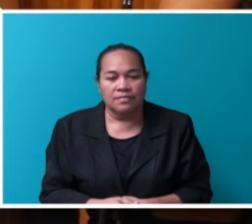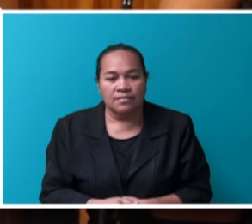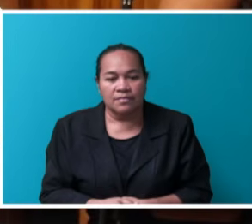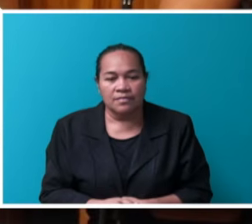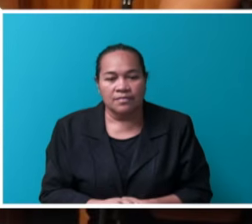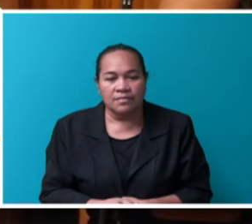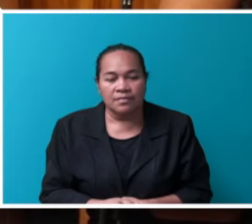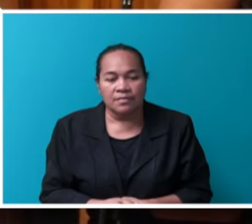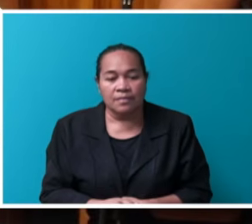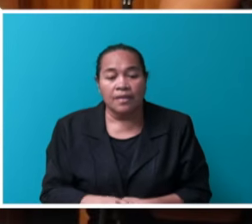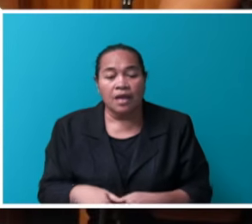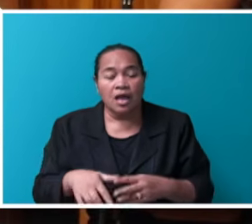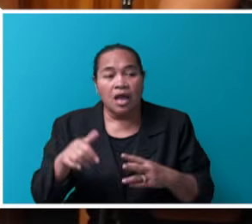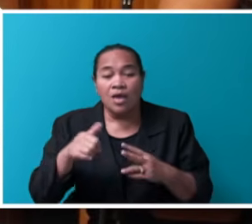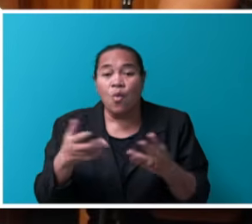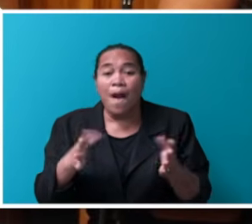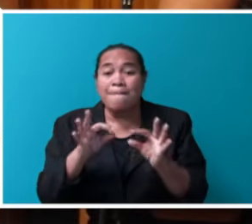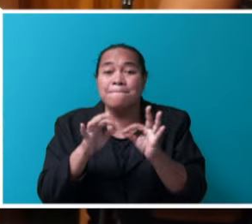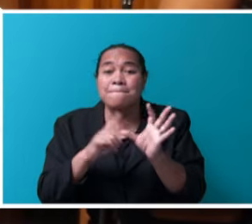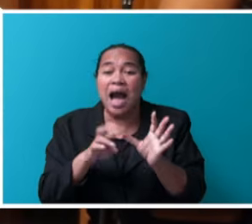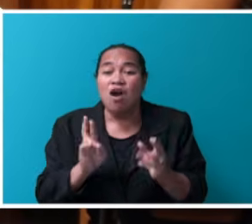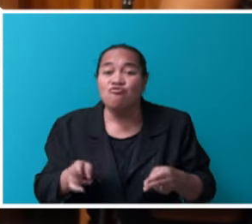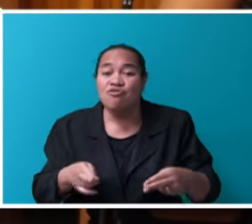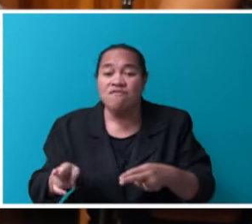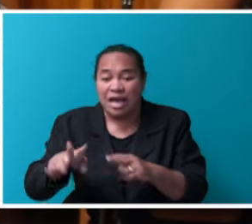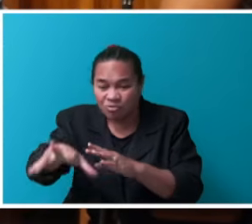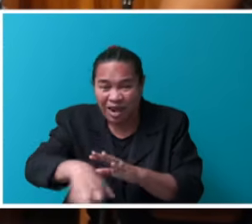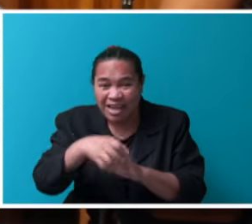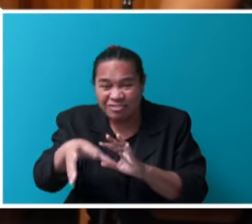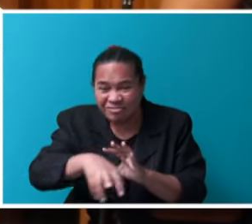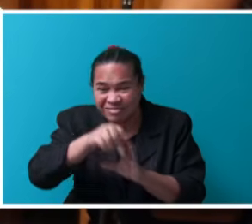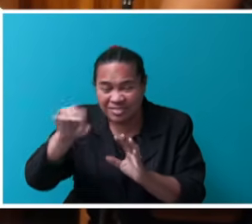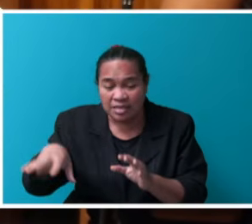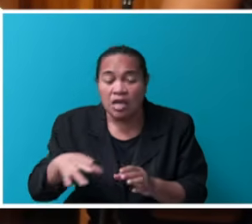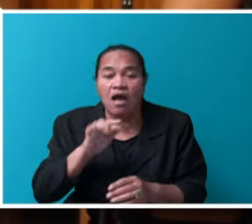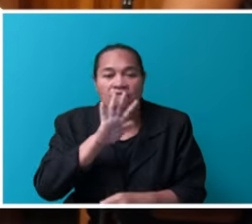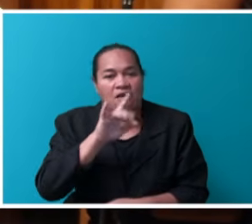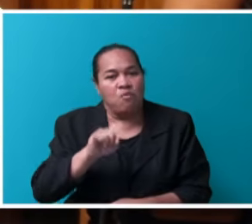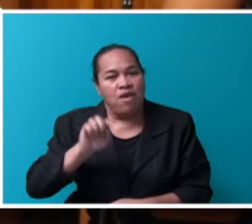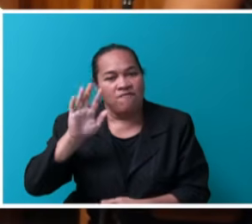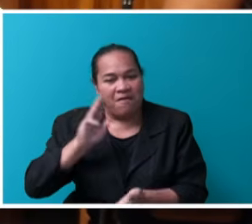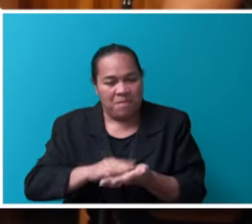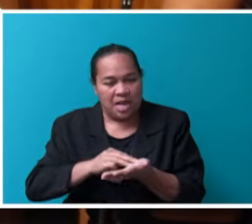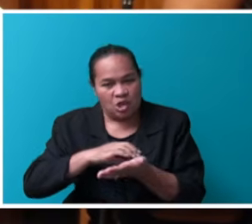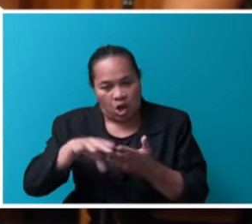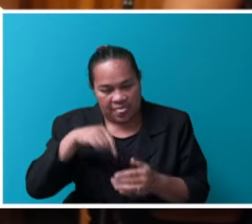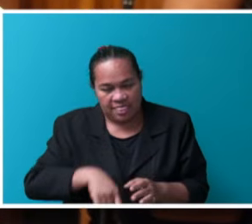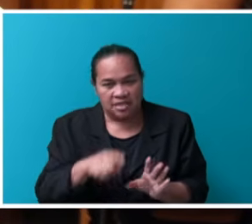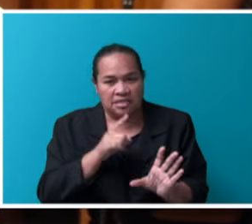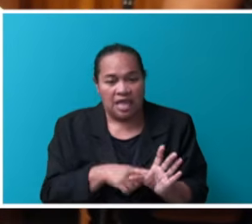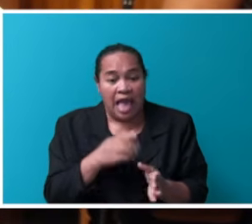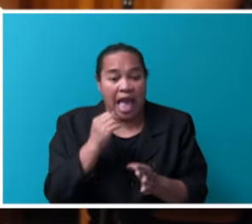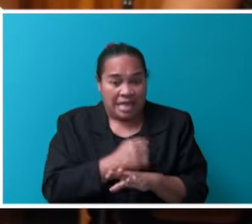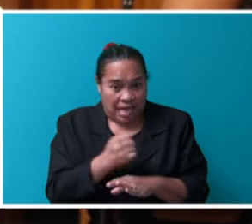Following the dredging of the Bar River at a cost of around $5.5 million this year, government is